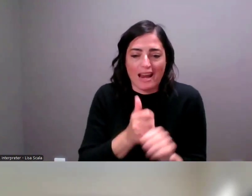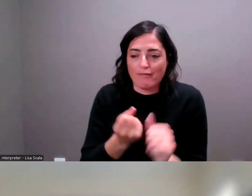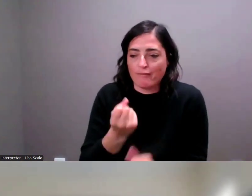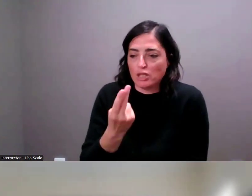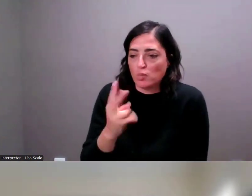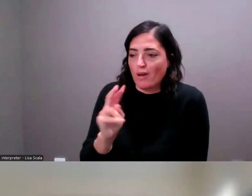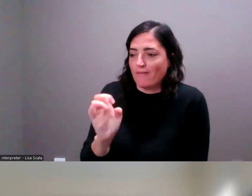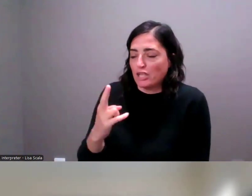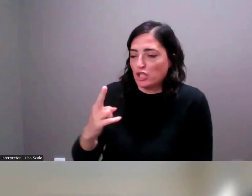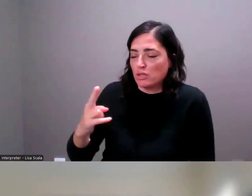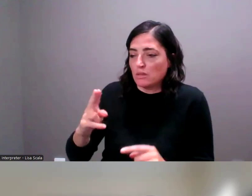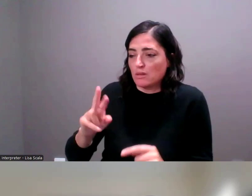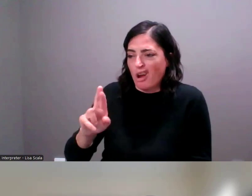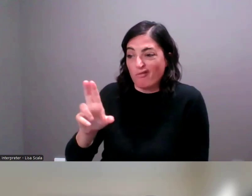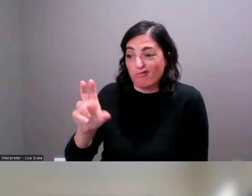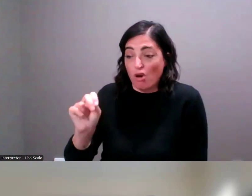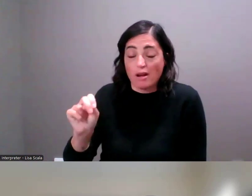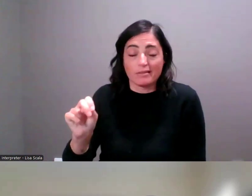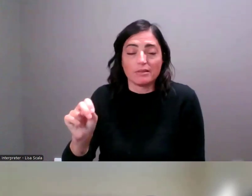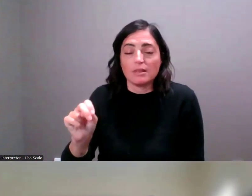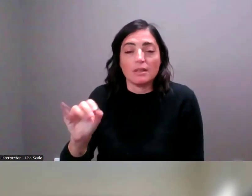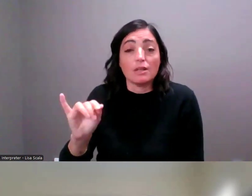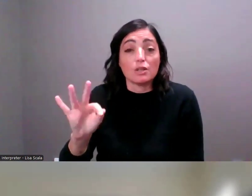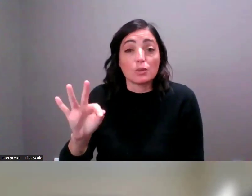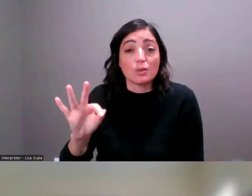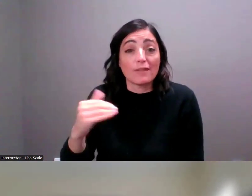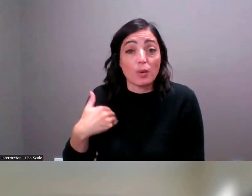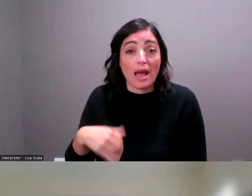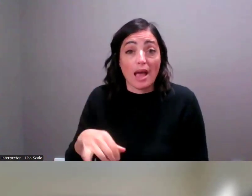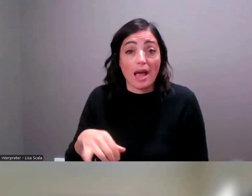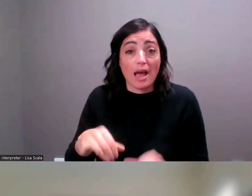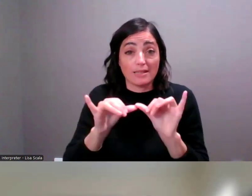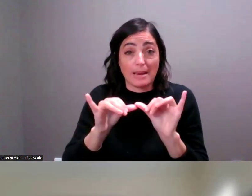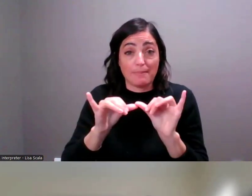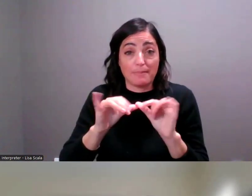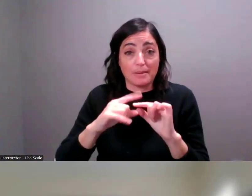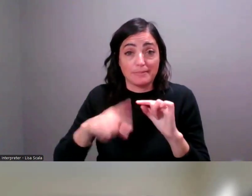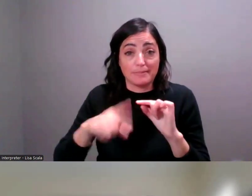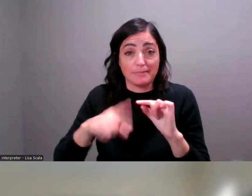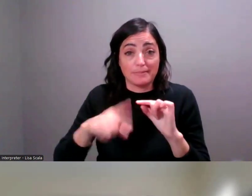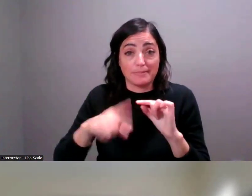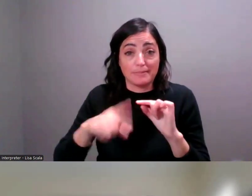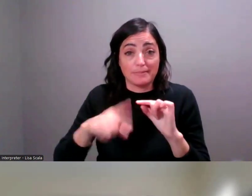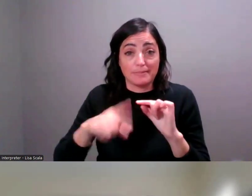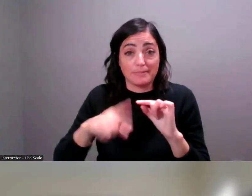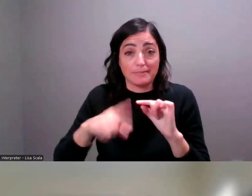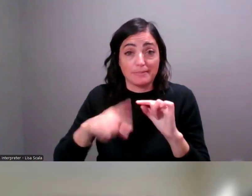run. So if you do have a tape measure,